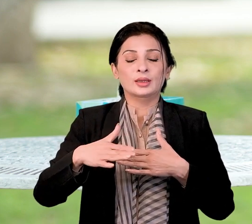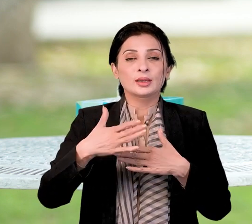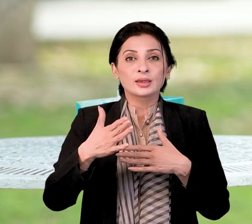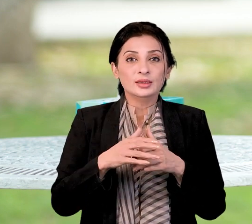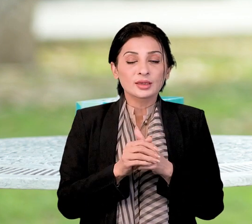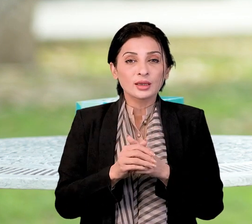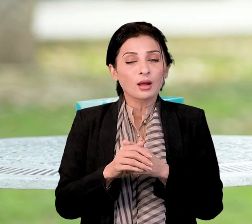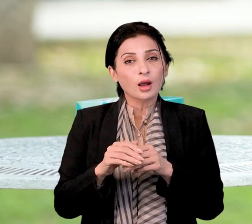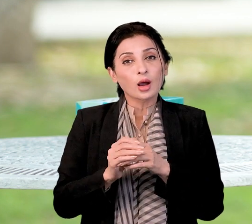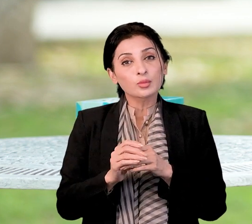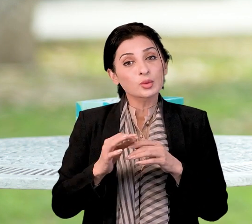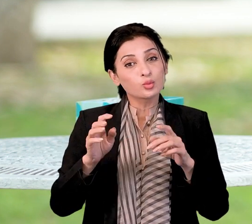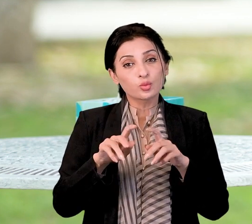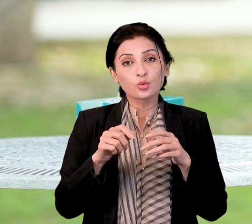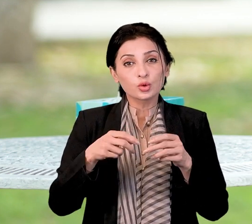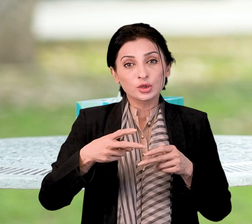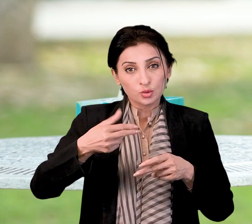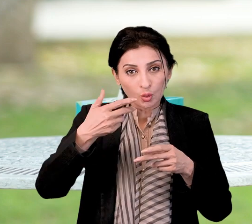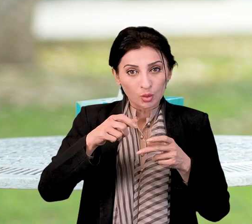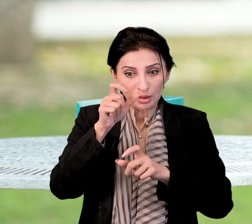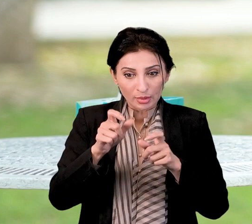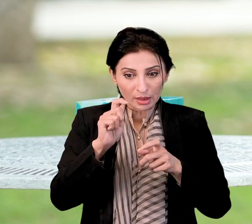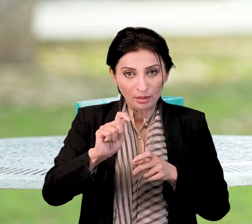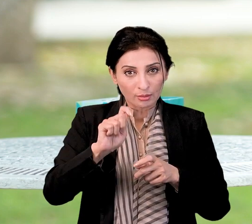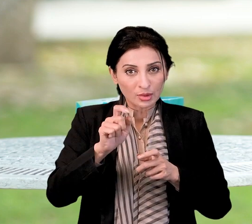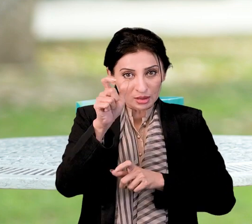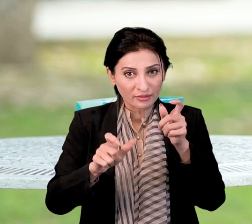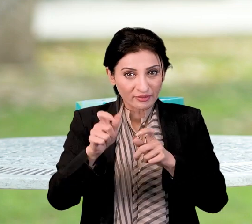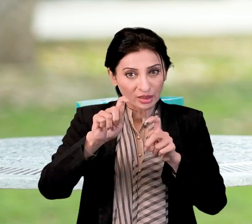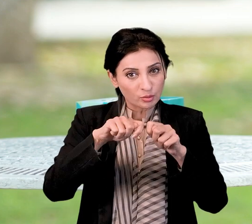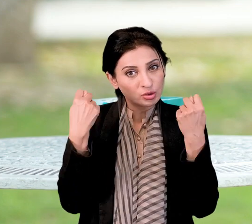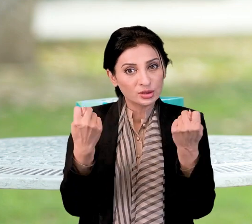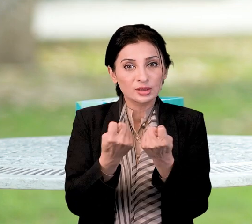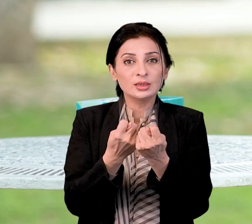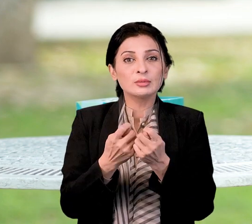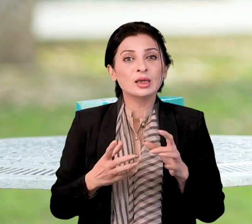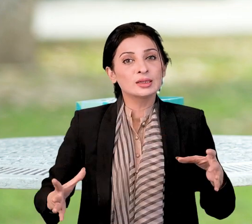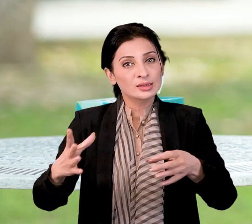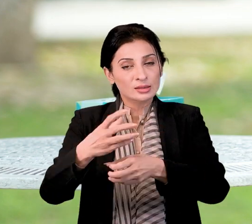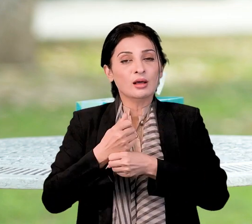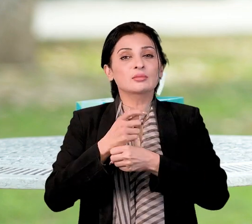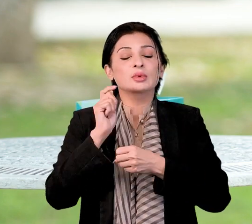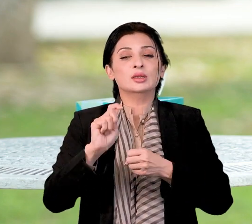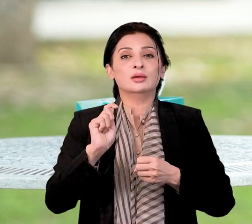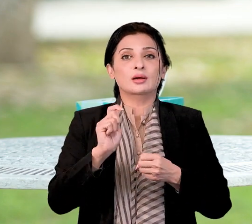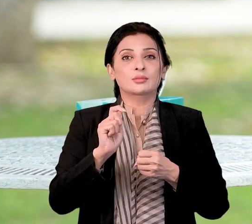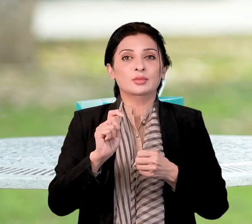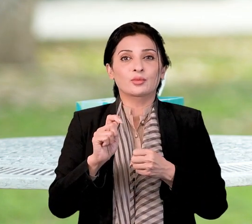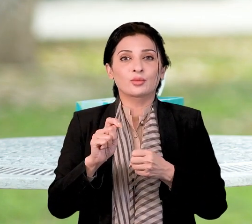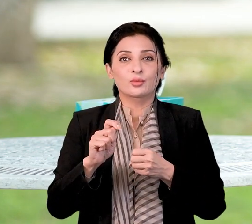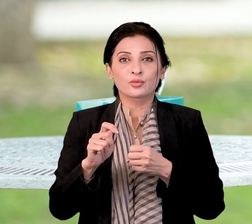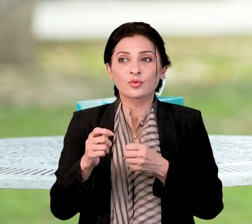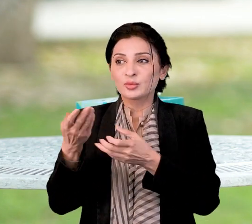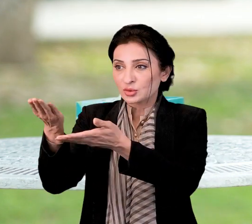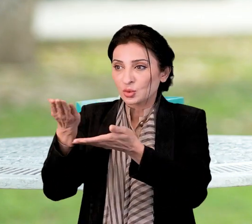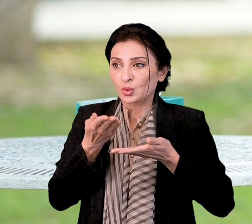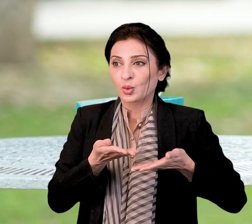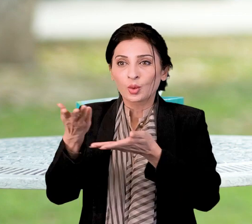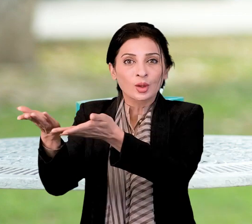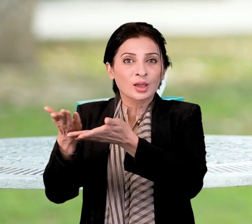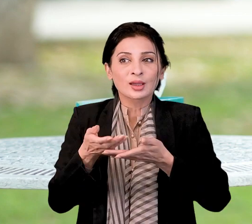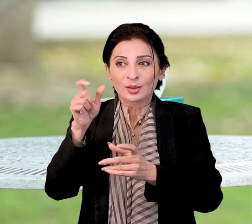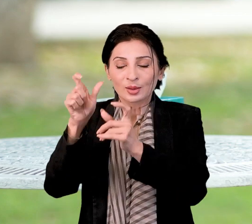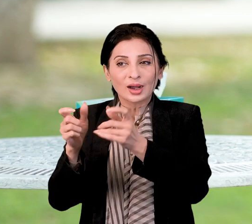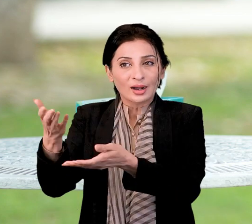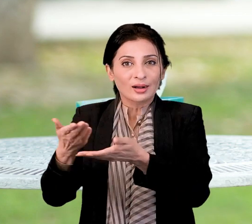a guest and they are a VIP guest, and customer is the king. So this is what the customers expect to